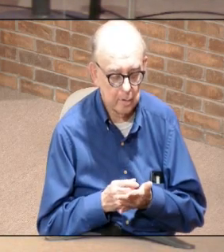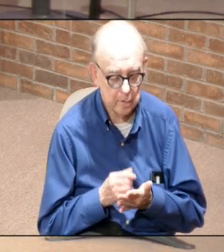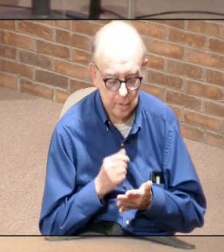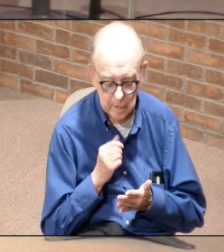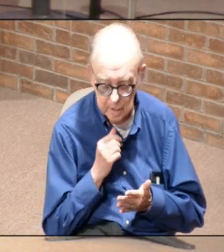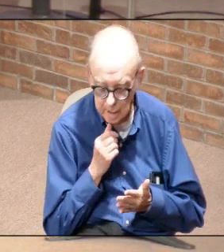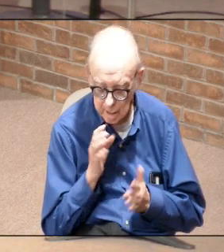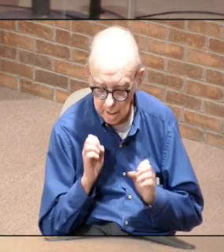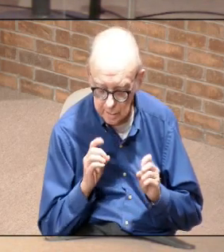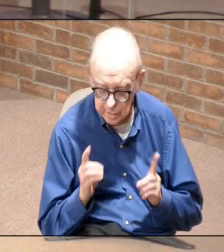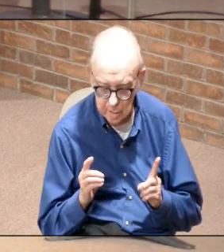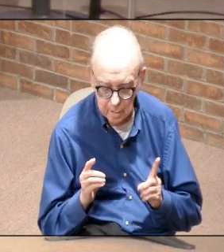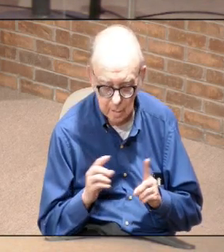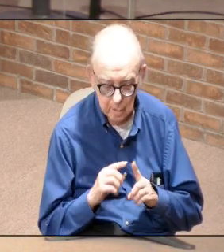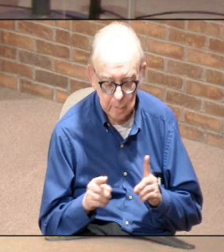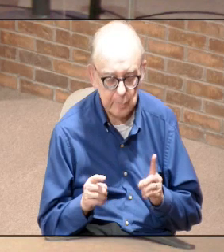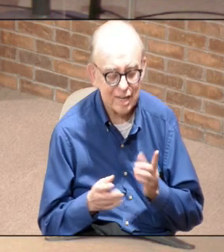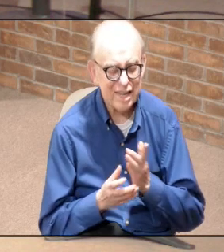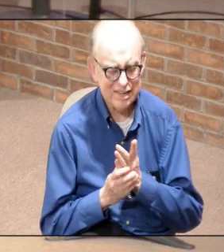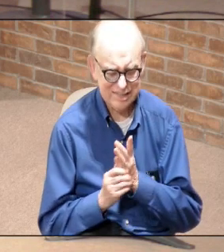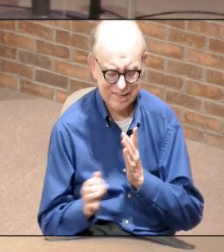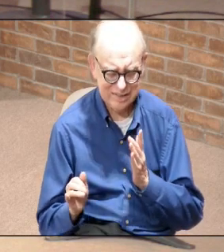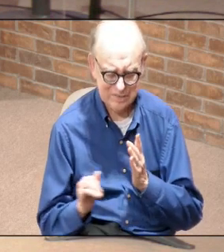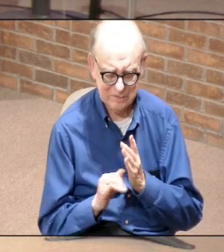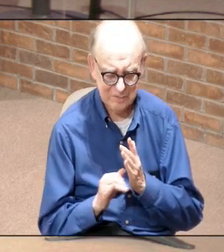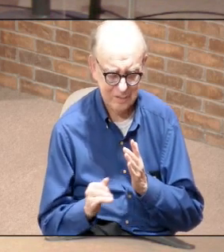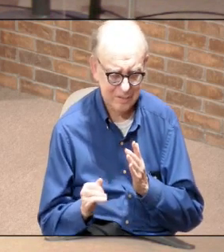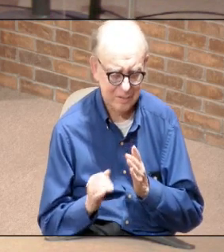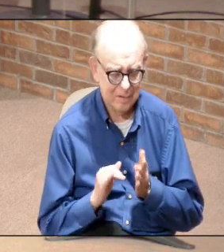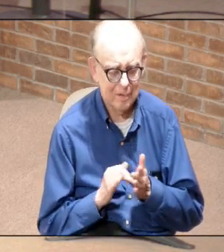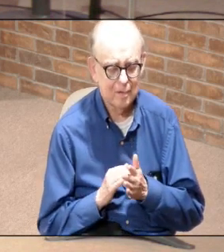an education, but a skill.